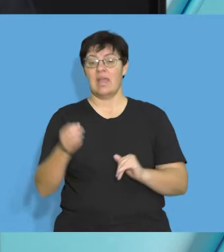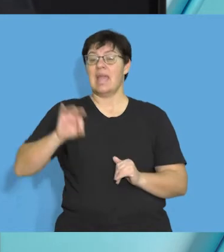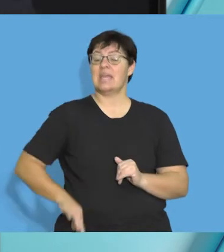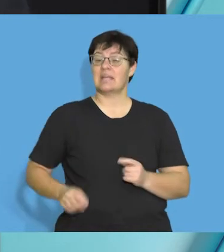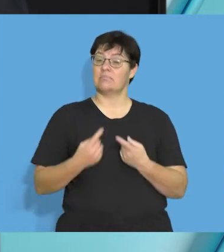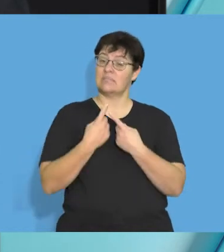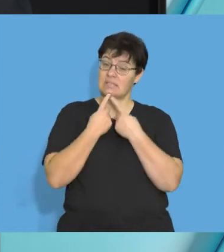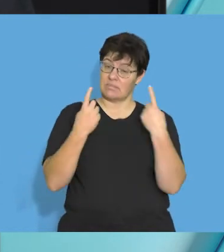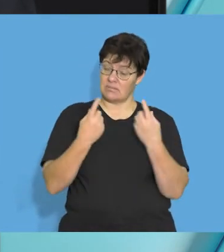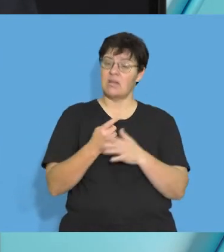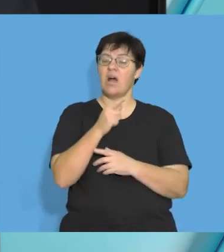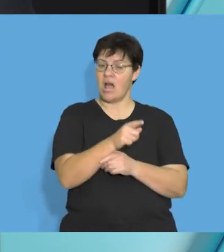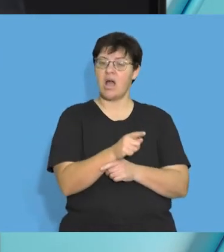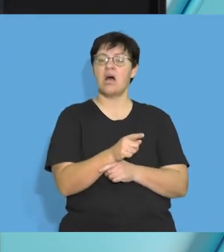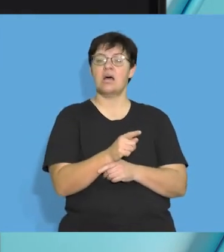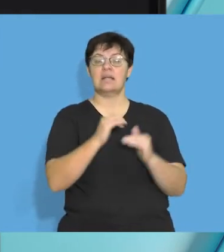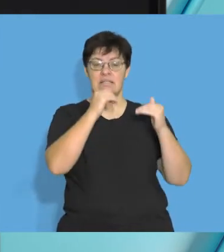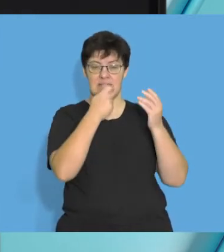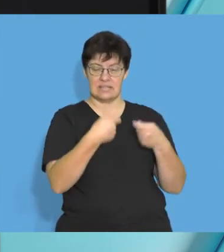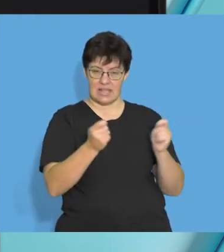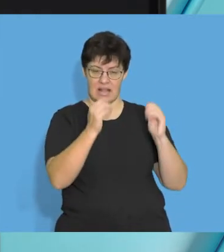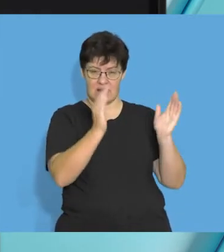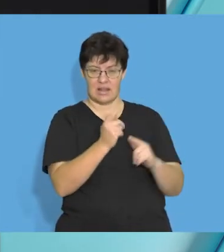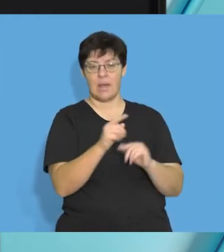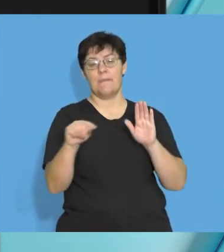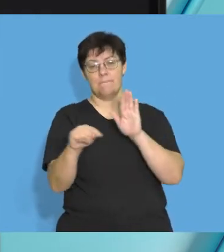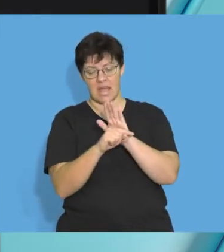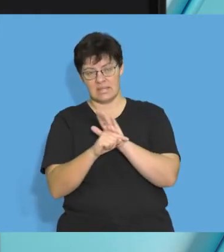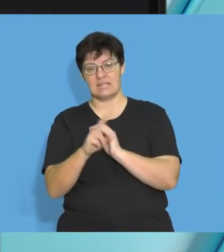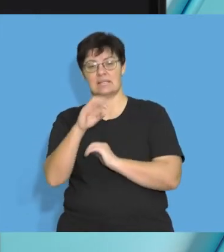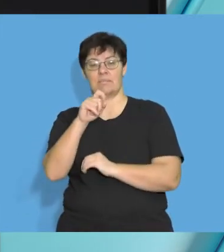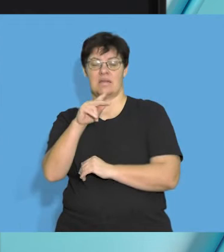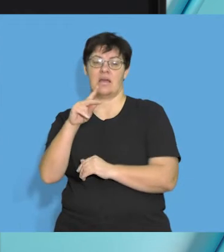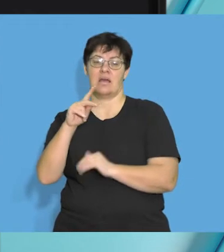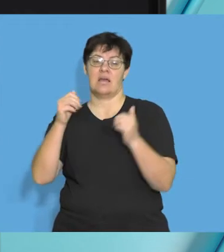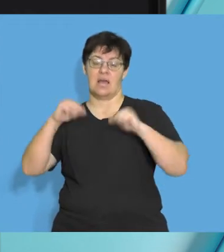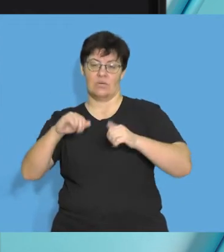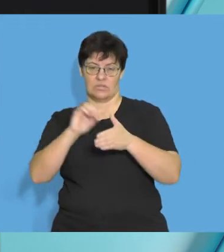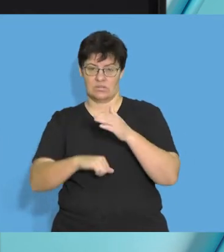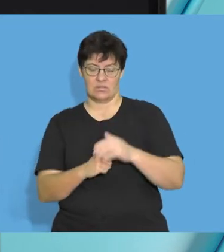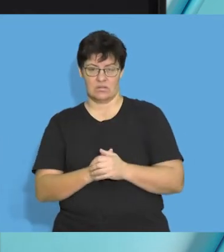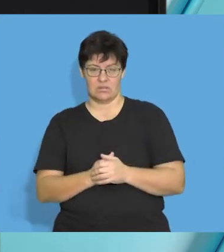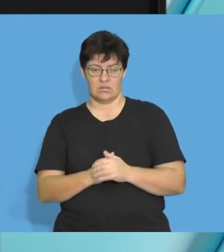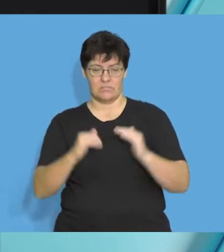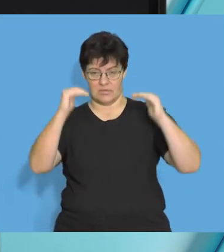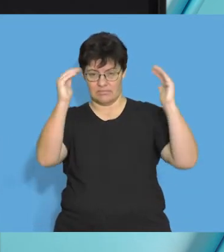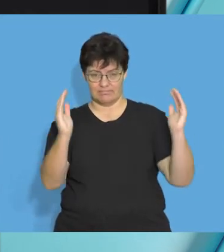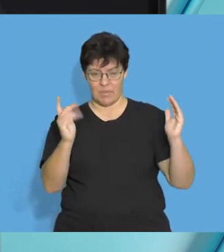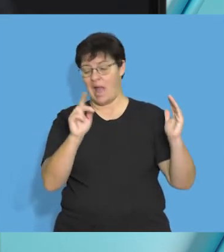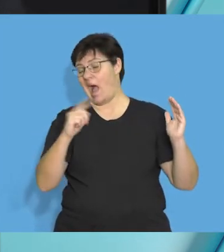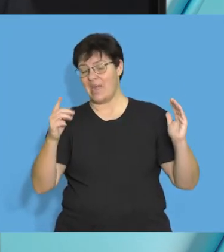you'll start your sales in your bracket minus your debtors allowances. Don't close the bracket because there may be